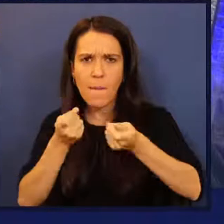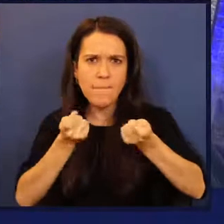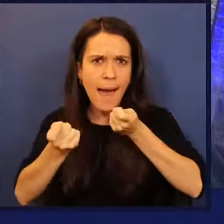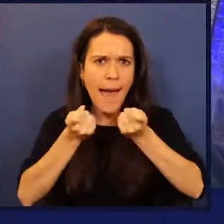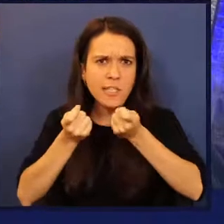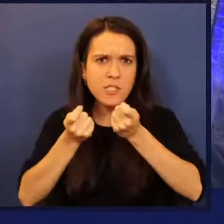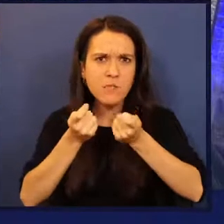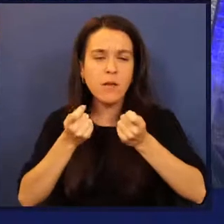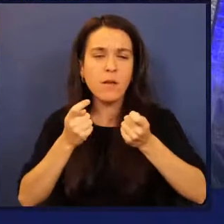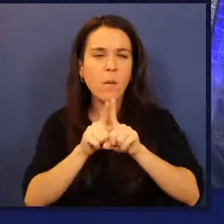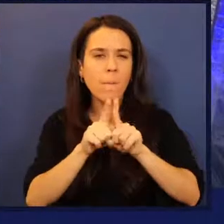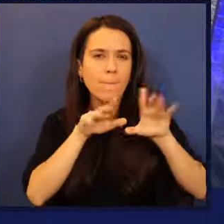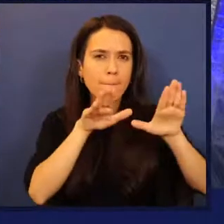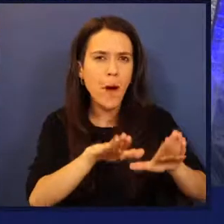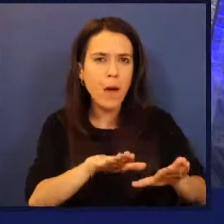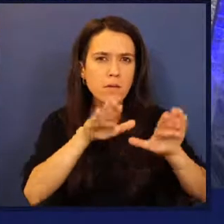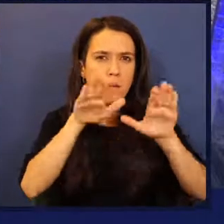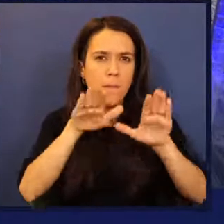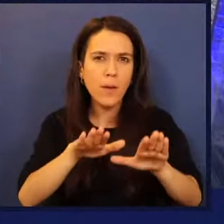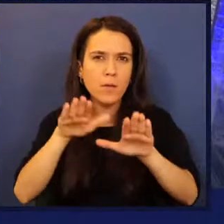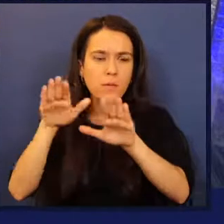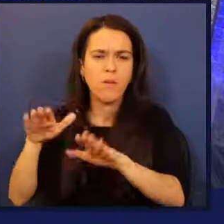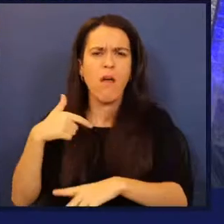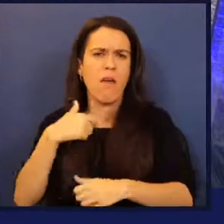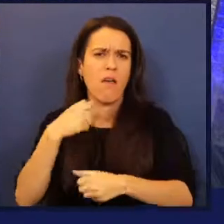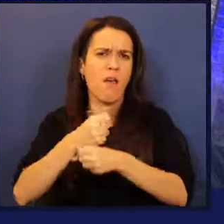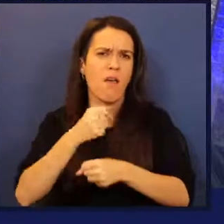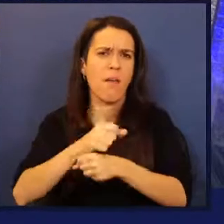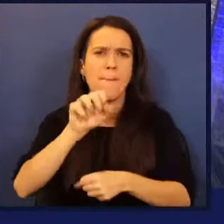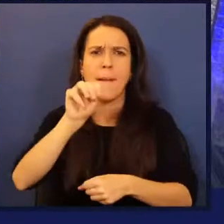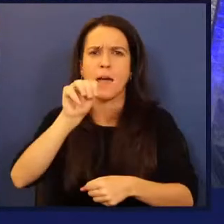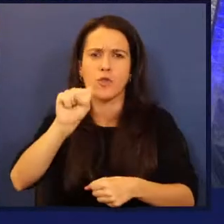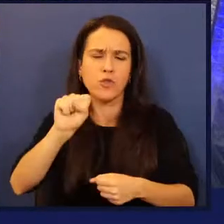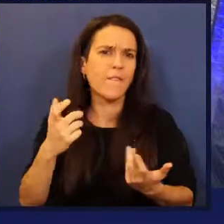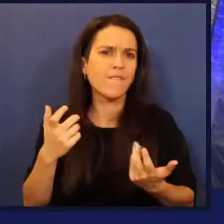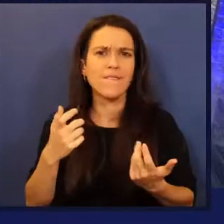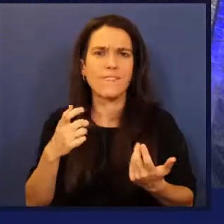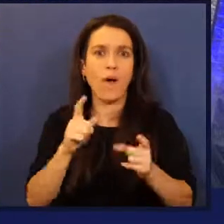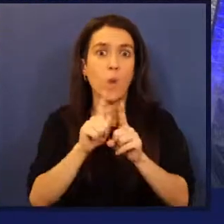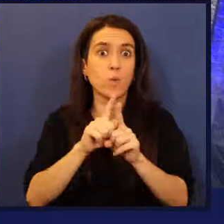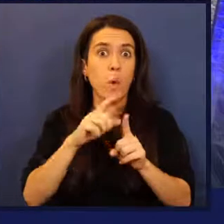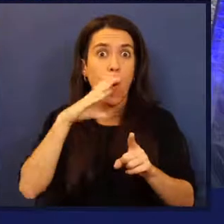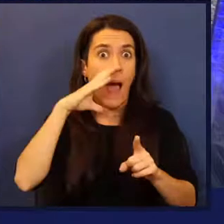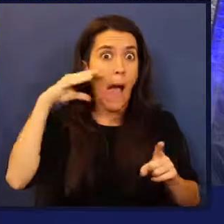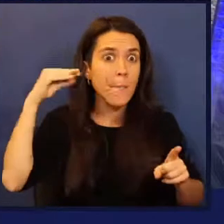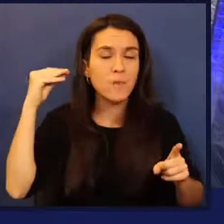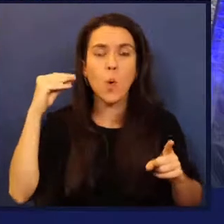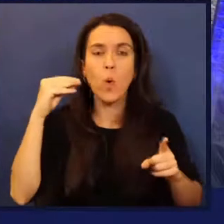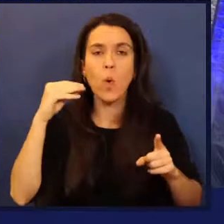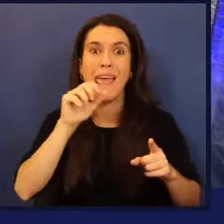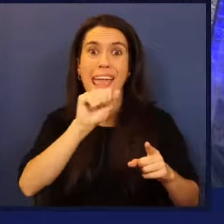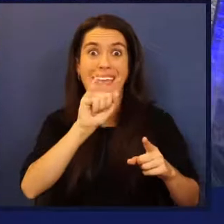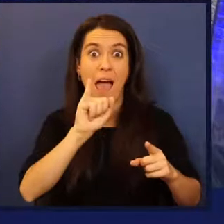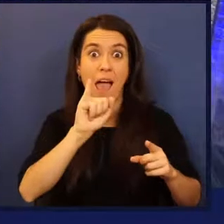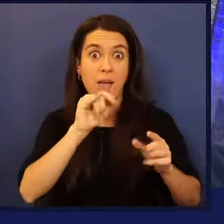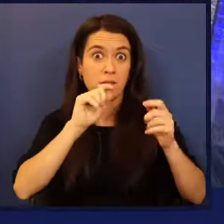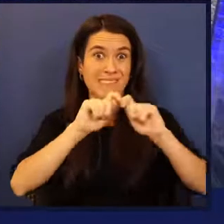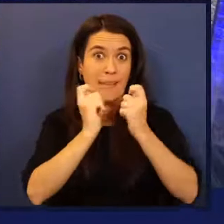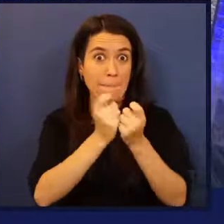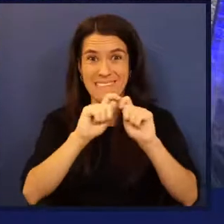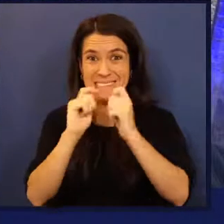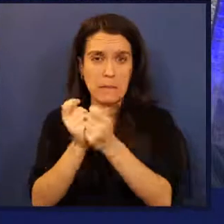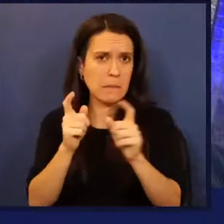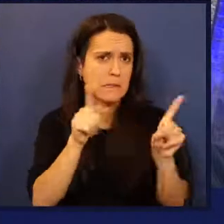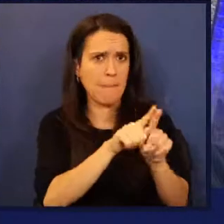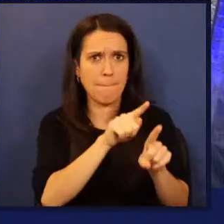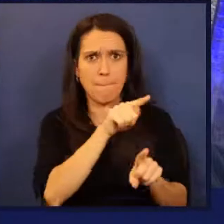at least I've been in Microsoft AI teams and in Amazon AI teams, and in both of those teams, our velocity